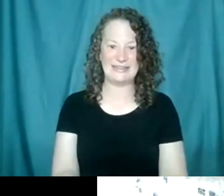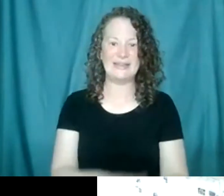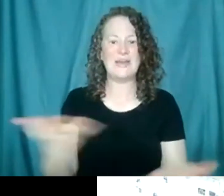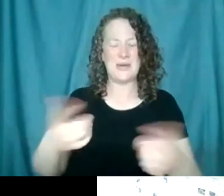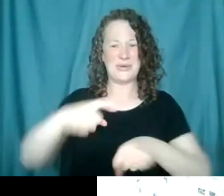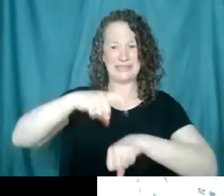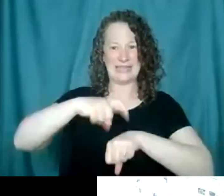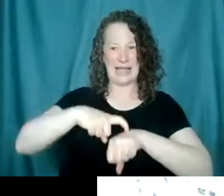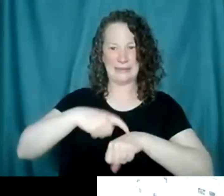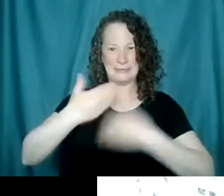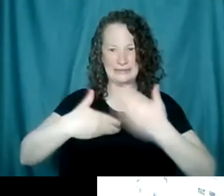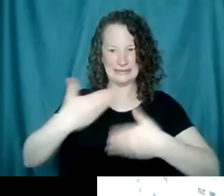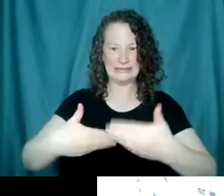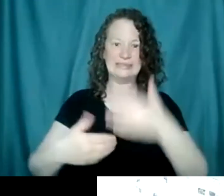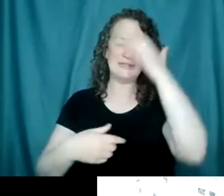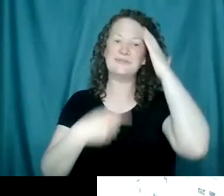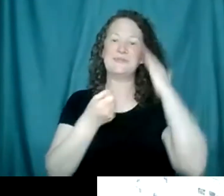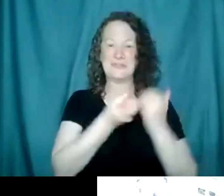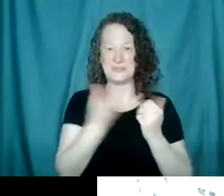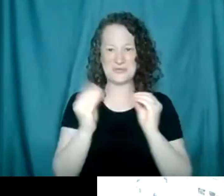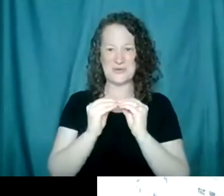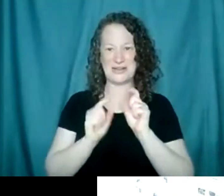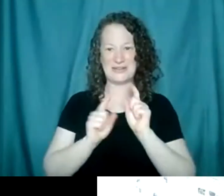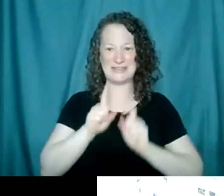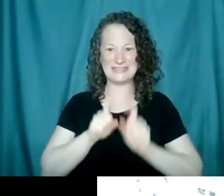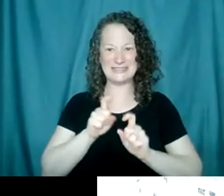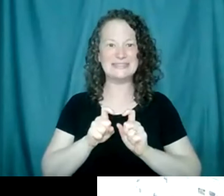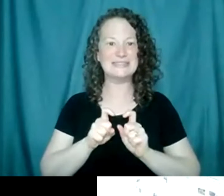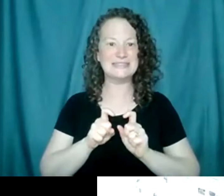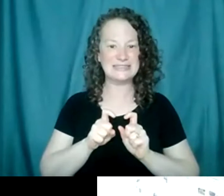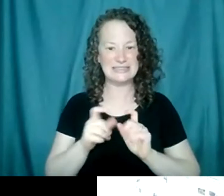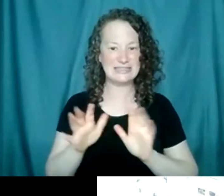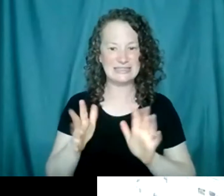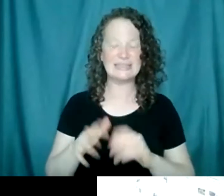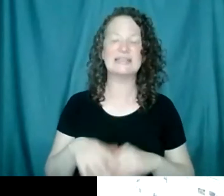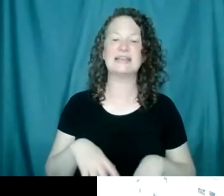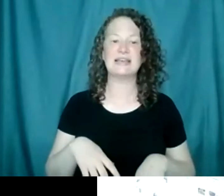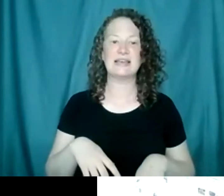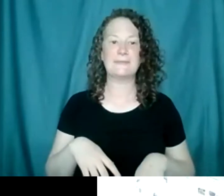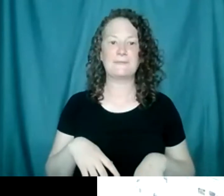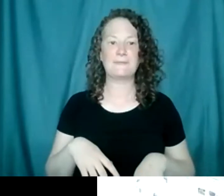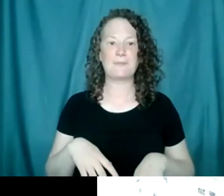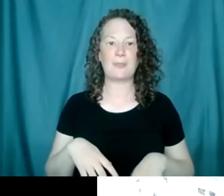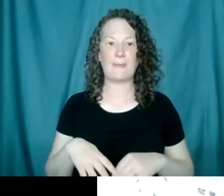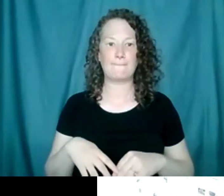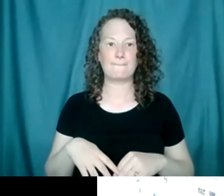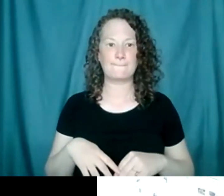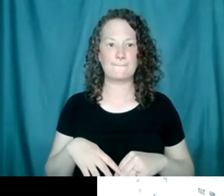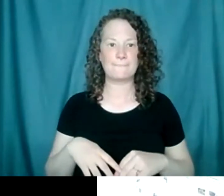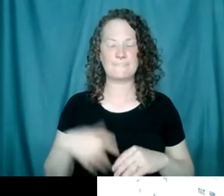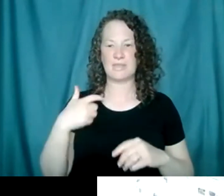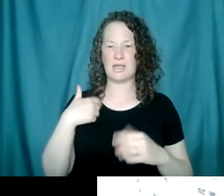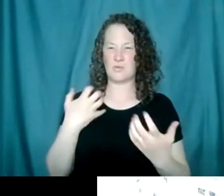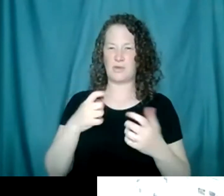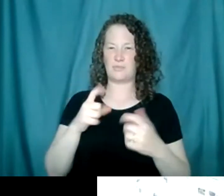to move on from, we have a few more. I'll try to circle back around to some of the technical questions if we have time. But I wanted to get to the questions